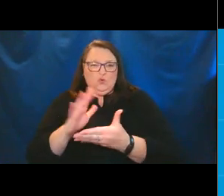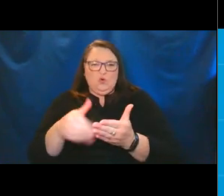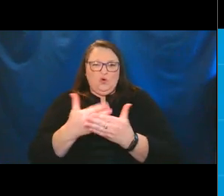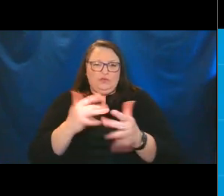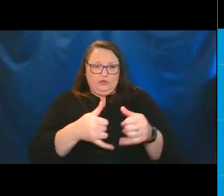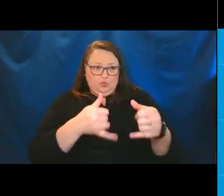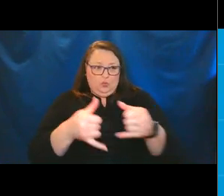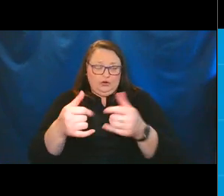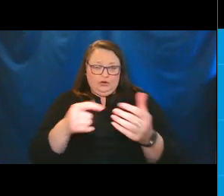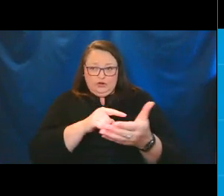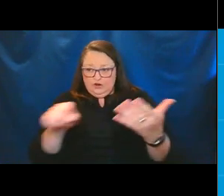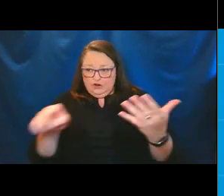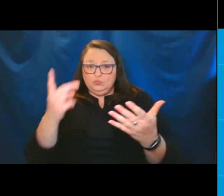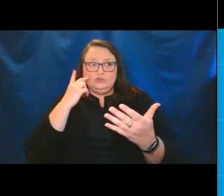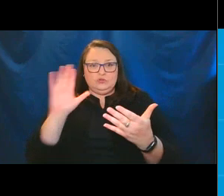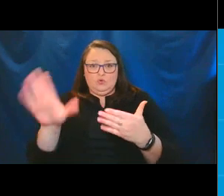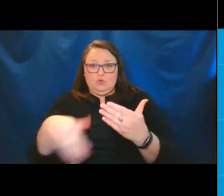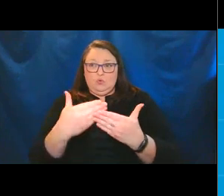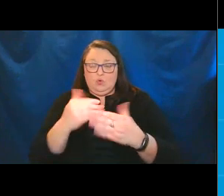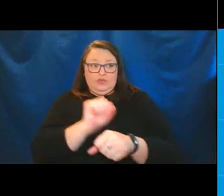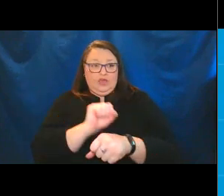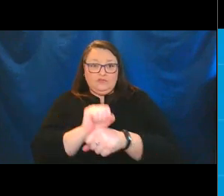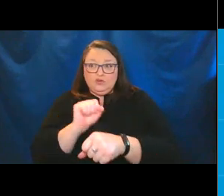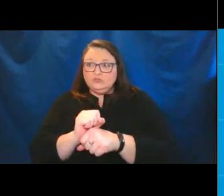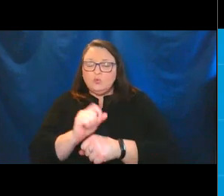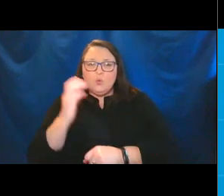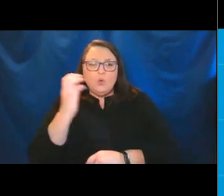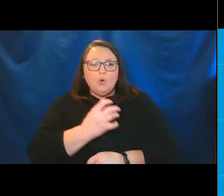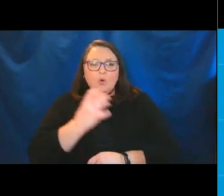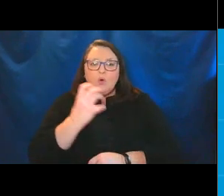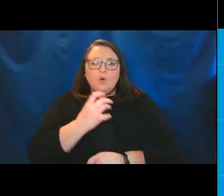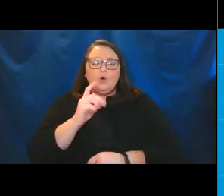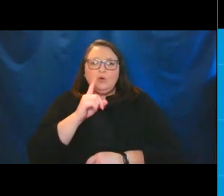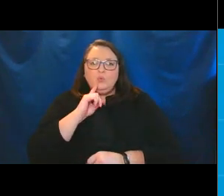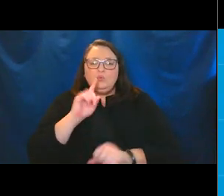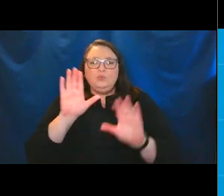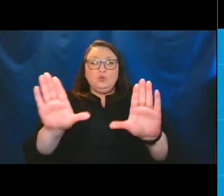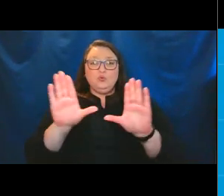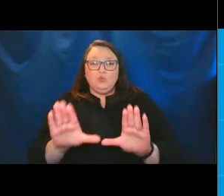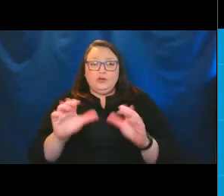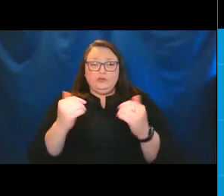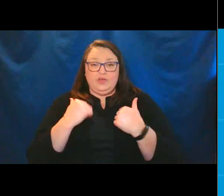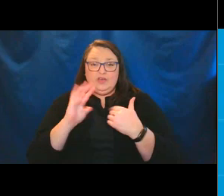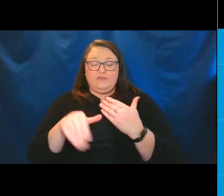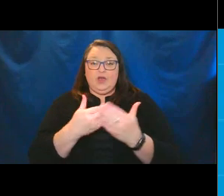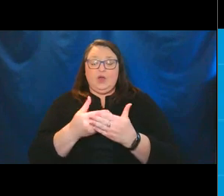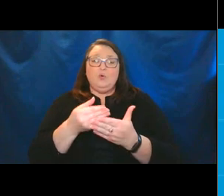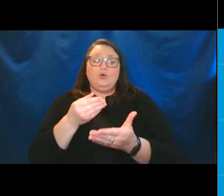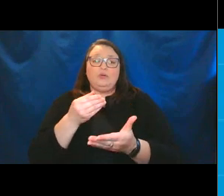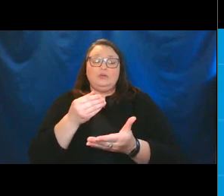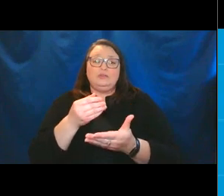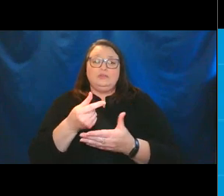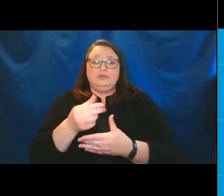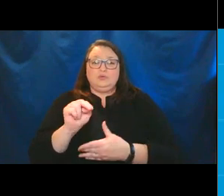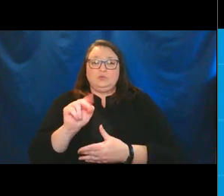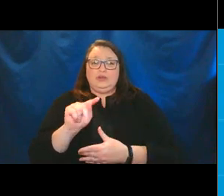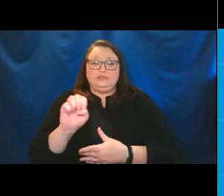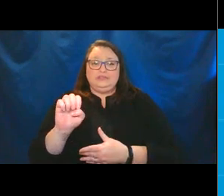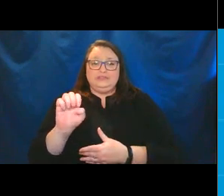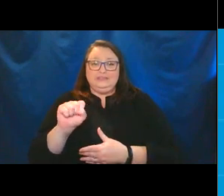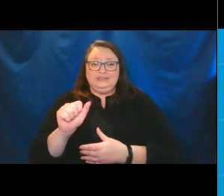the proposed efforts, we were like, oh my goodness, it would be so great to bring our grantees together around the